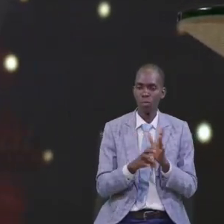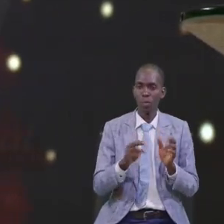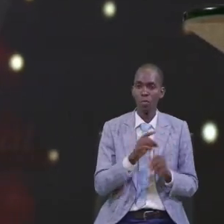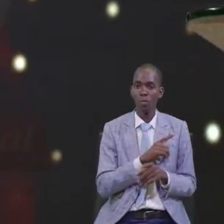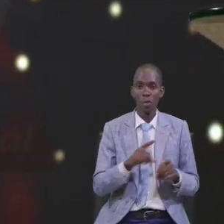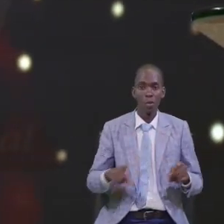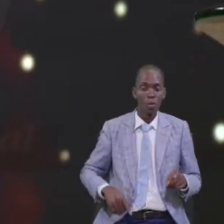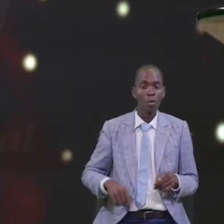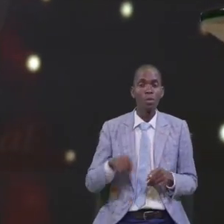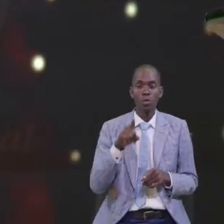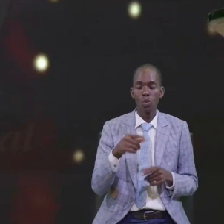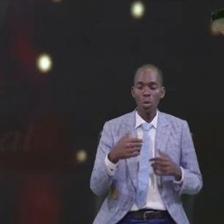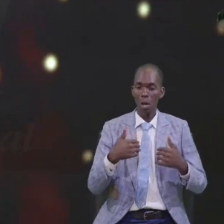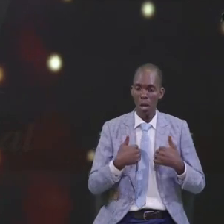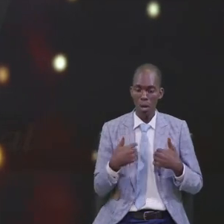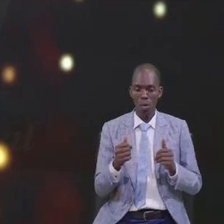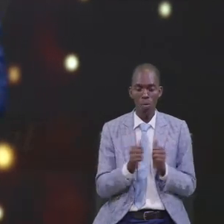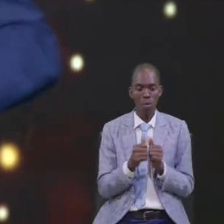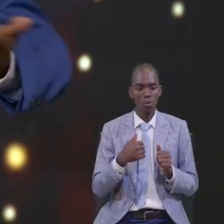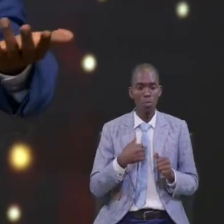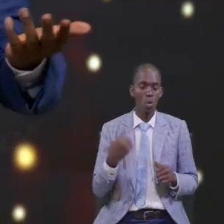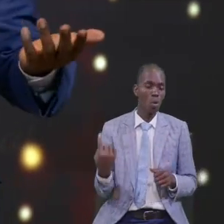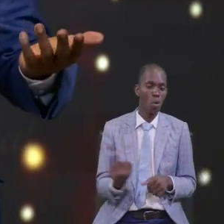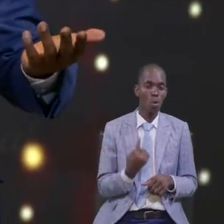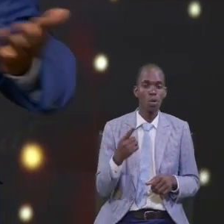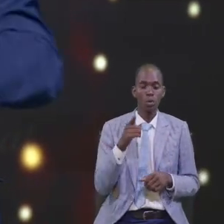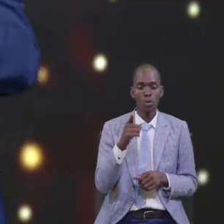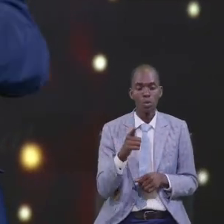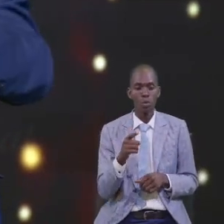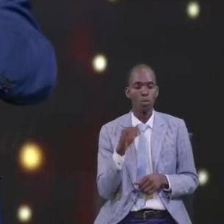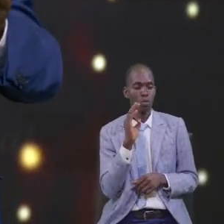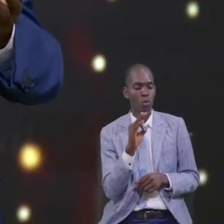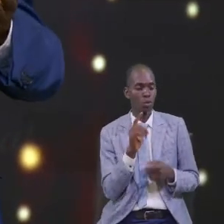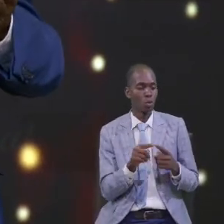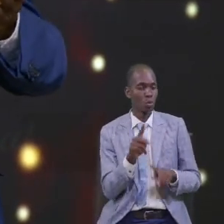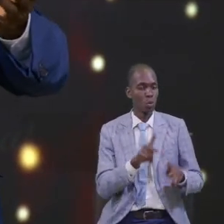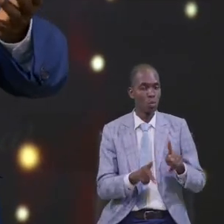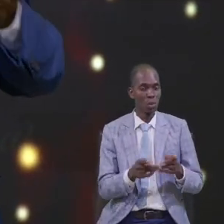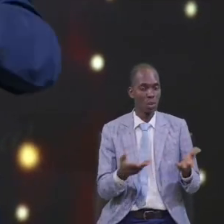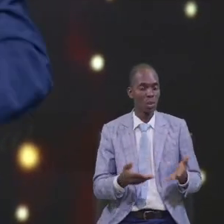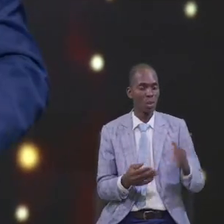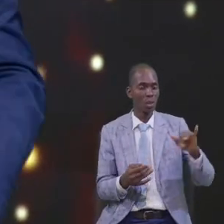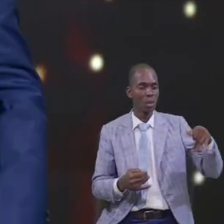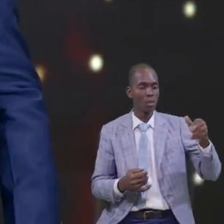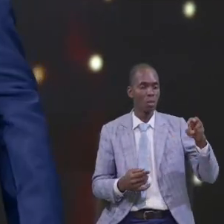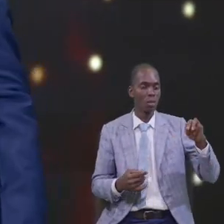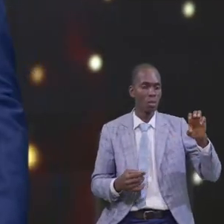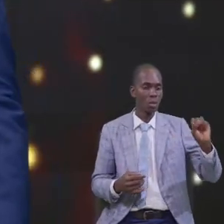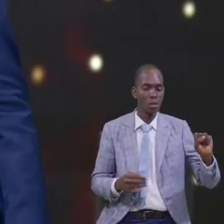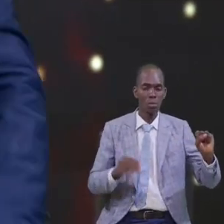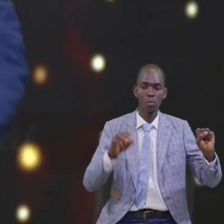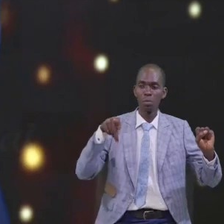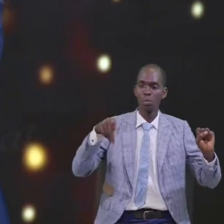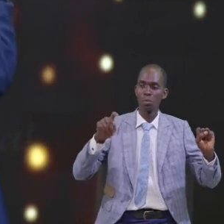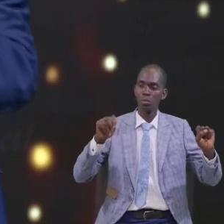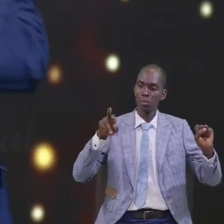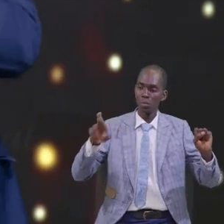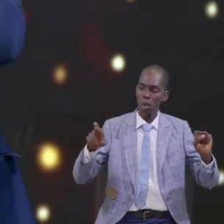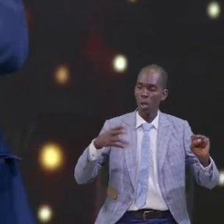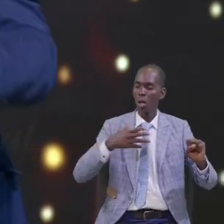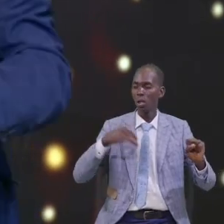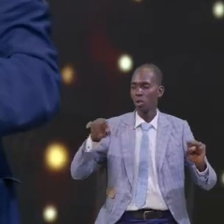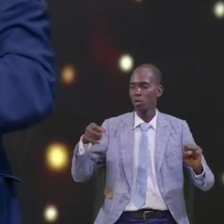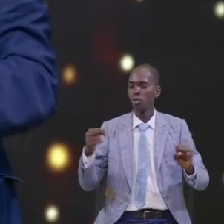you always, and you must minister to them. And here, James, Peter, and John, they told Paul, they